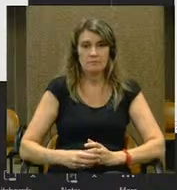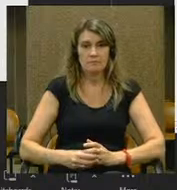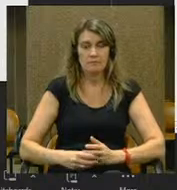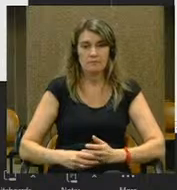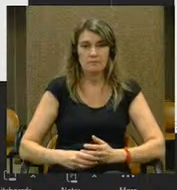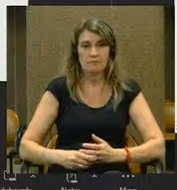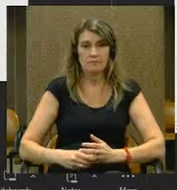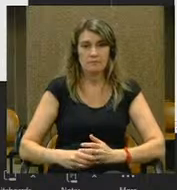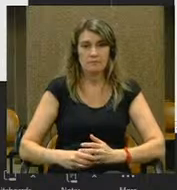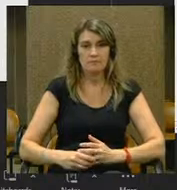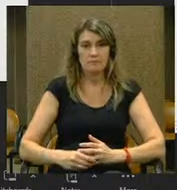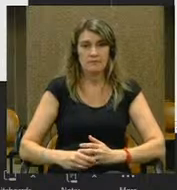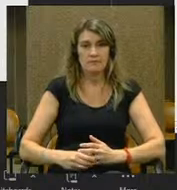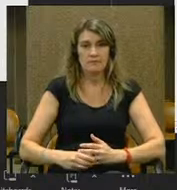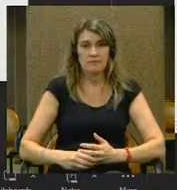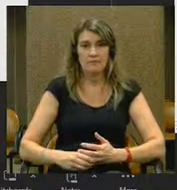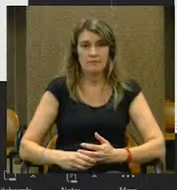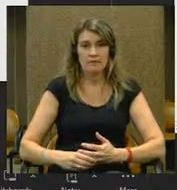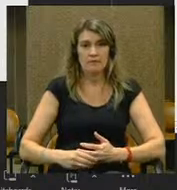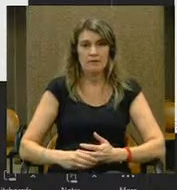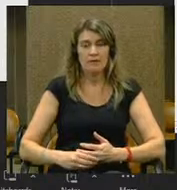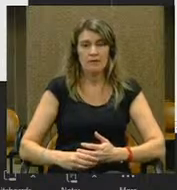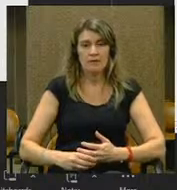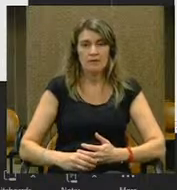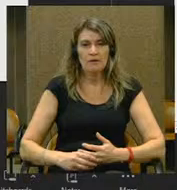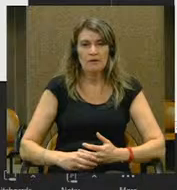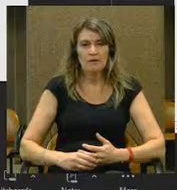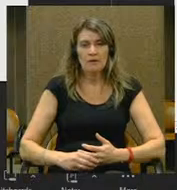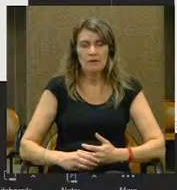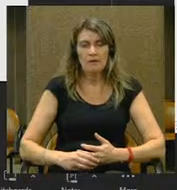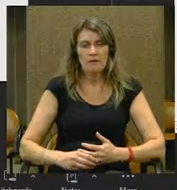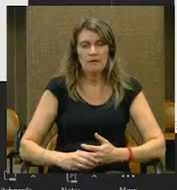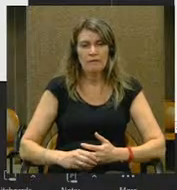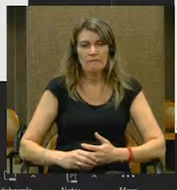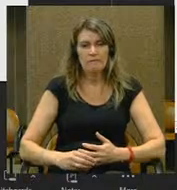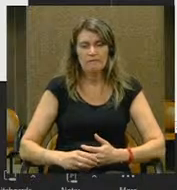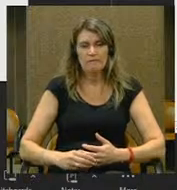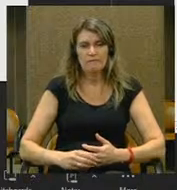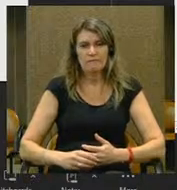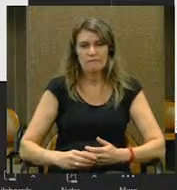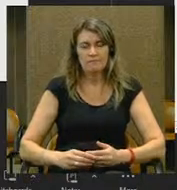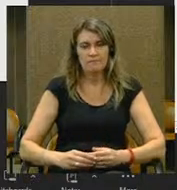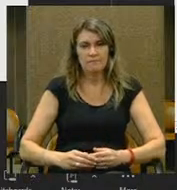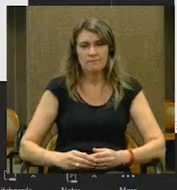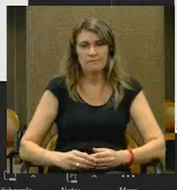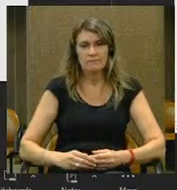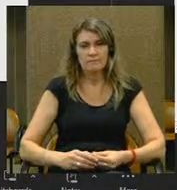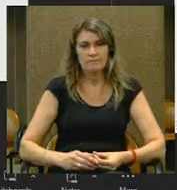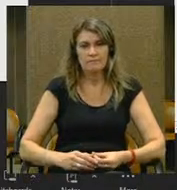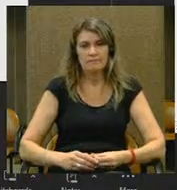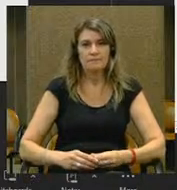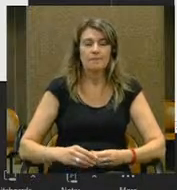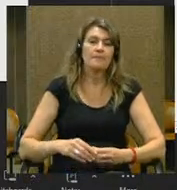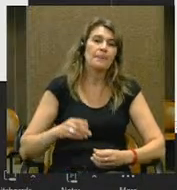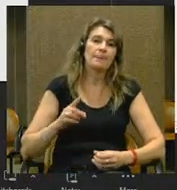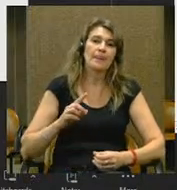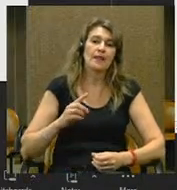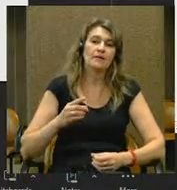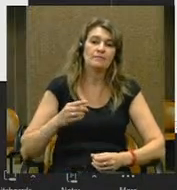And so relying on prescribing alternatives is not going to address that